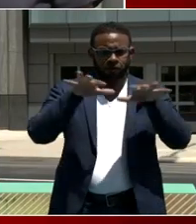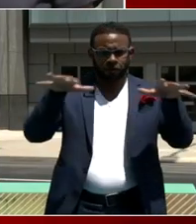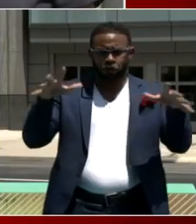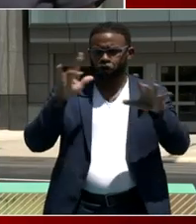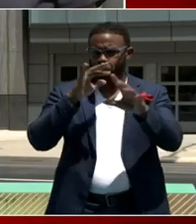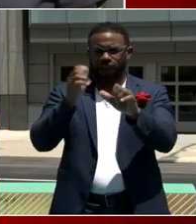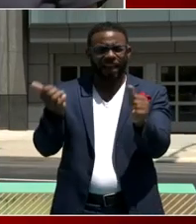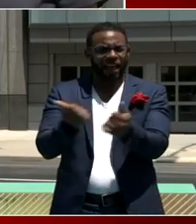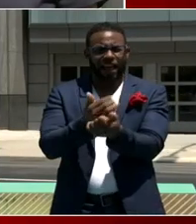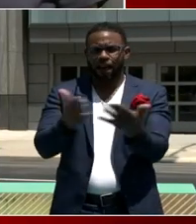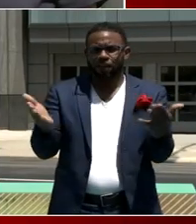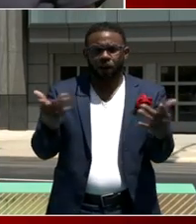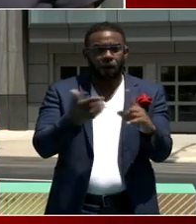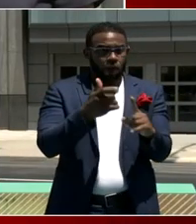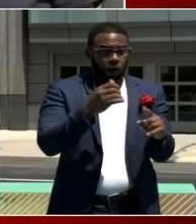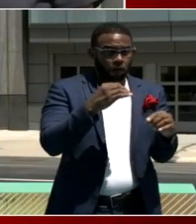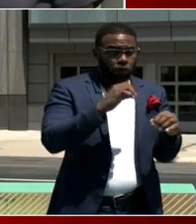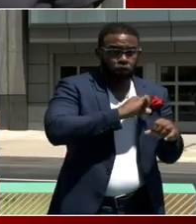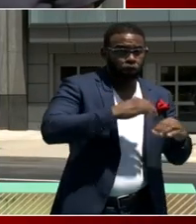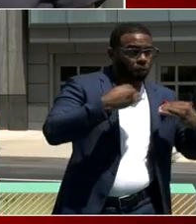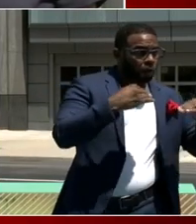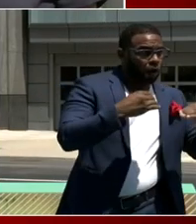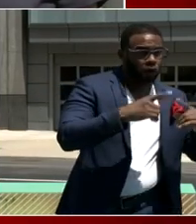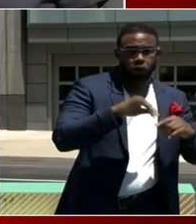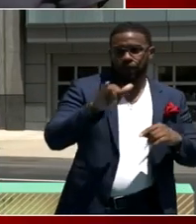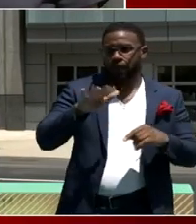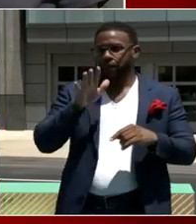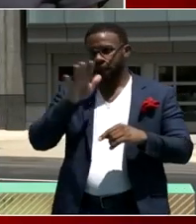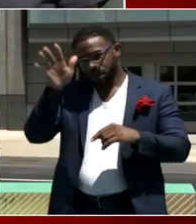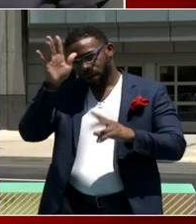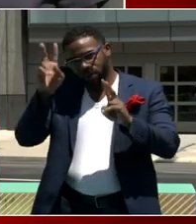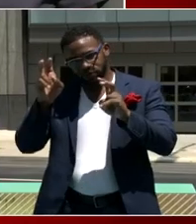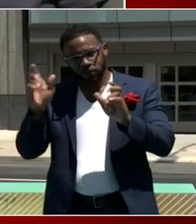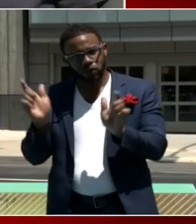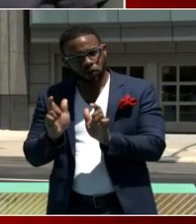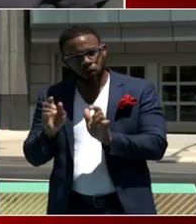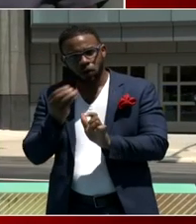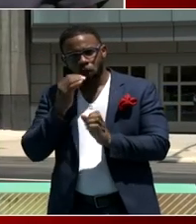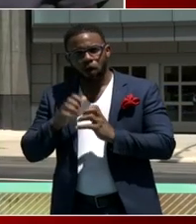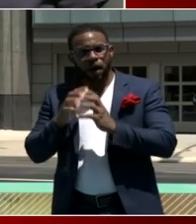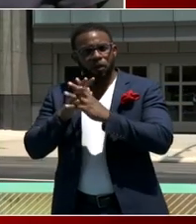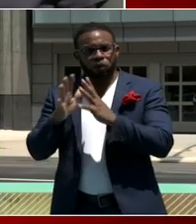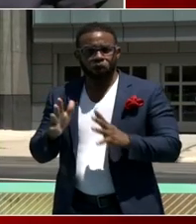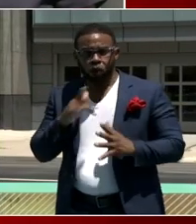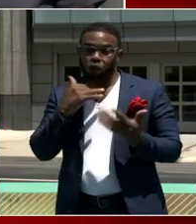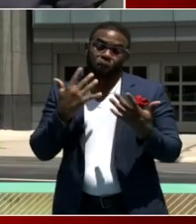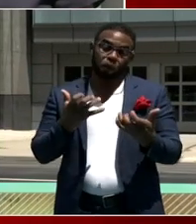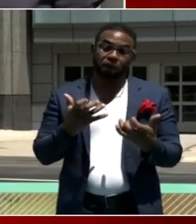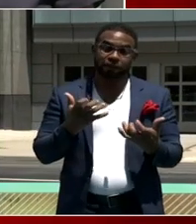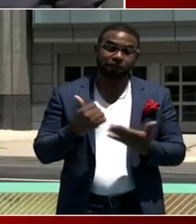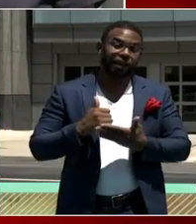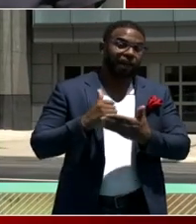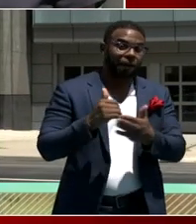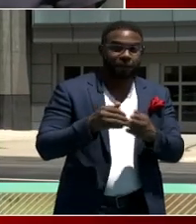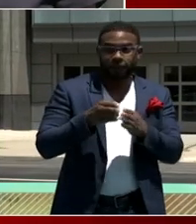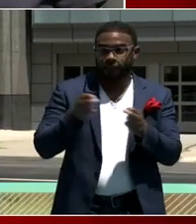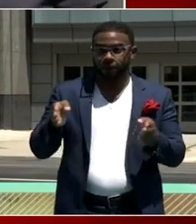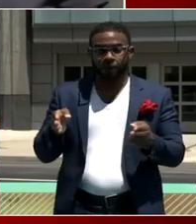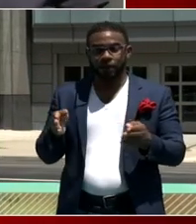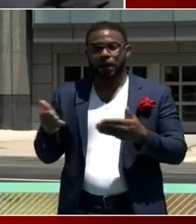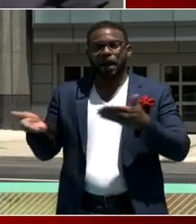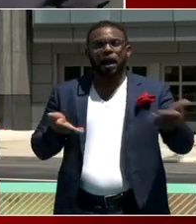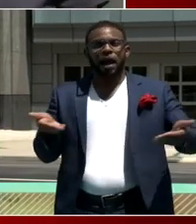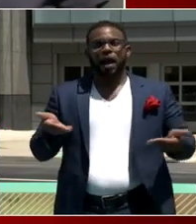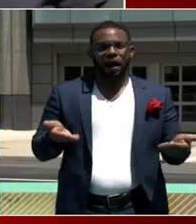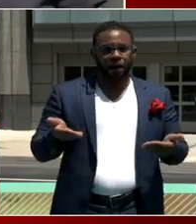attract everything from supermarkets to that mom and pop food entrepreneur who wants to help their neighborhood and